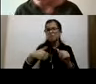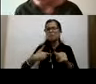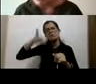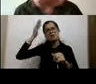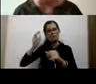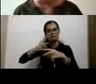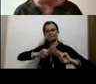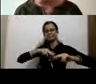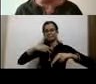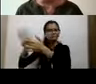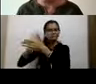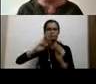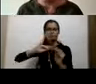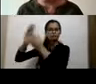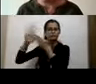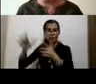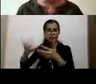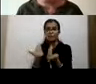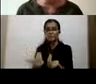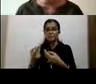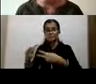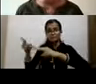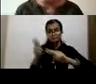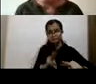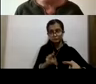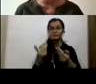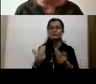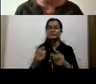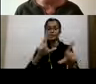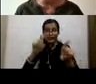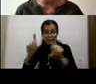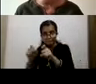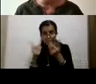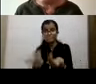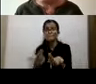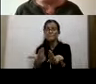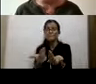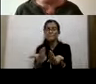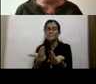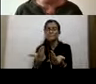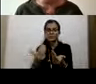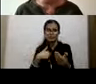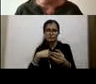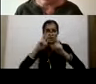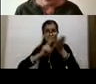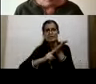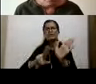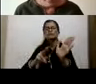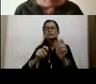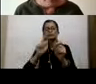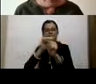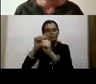But we started getting bears on our cameras. And when we tried to explore why, we found the link, and this is how nature works, is that